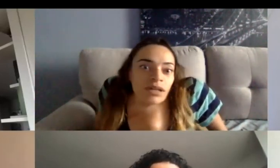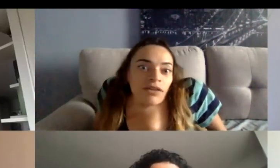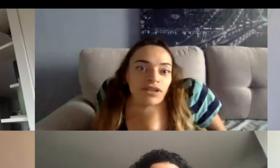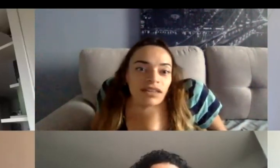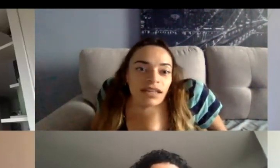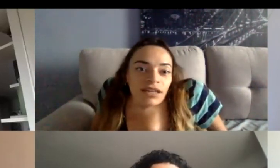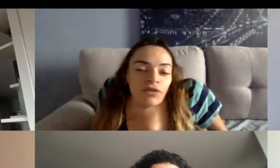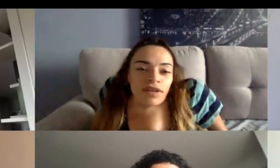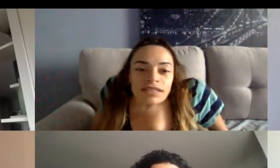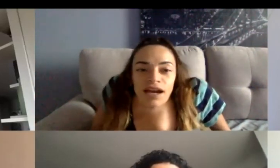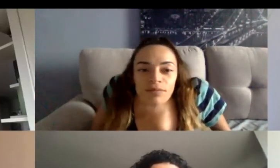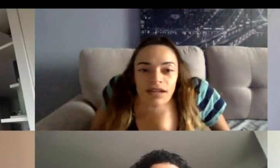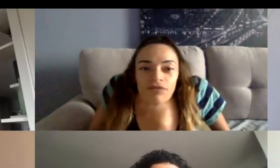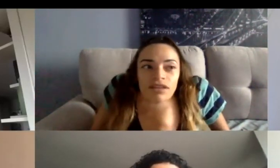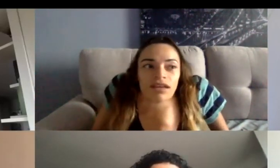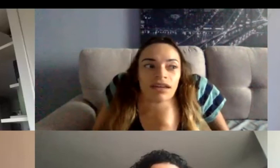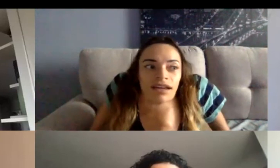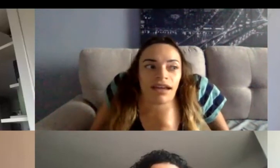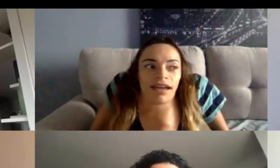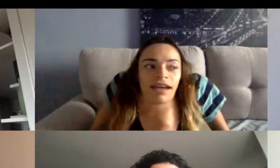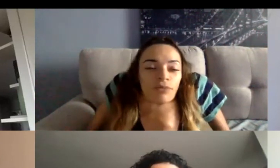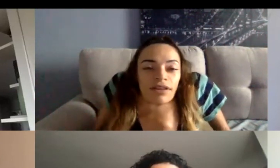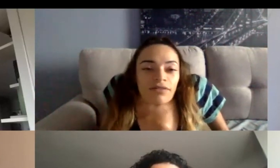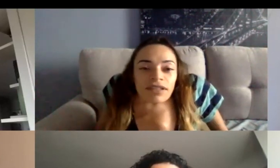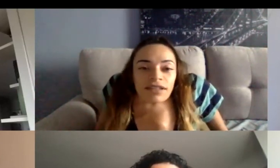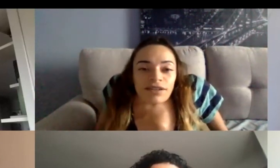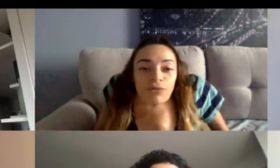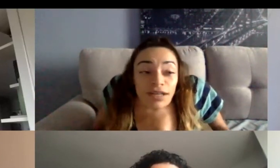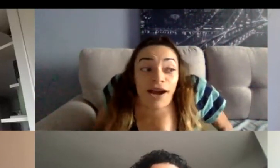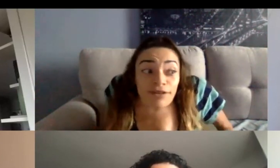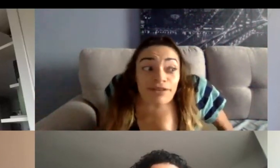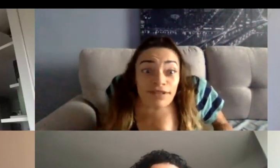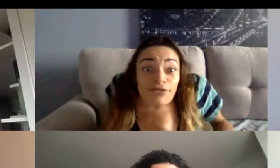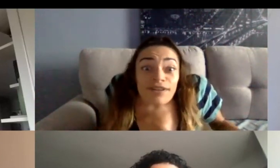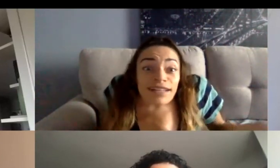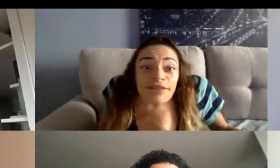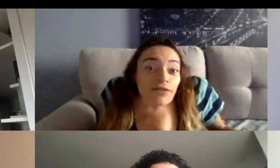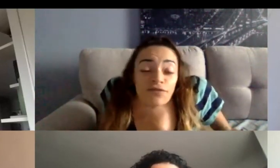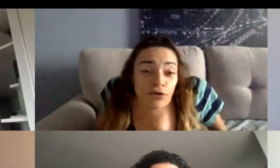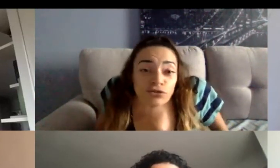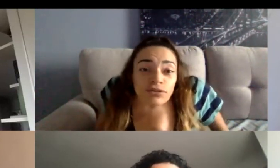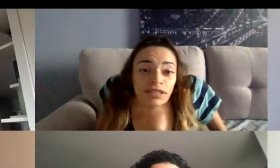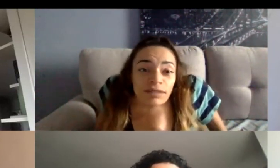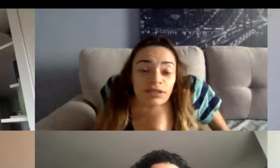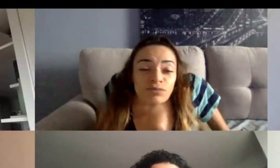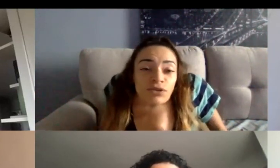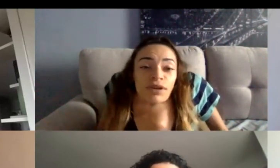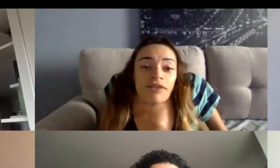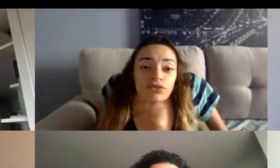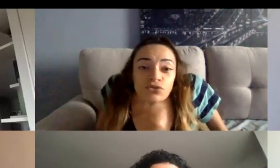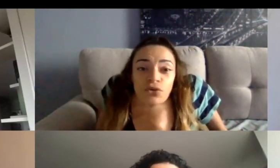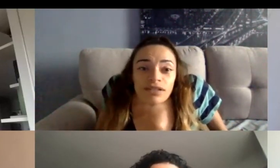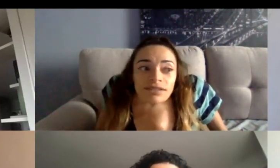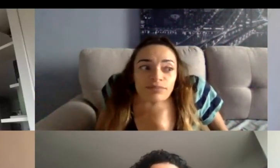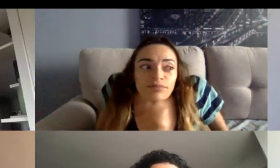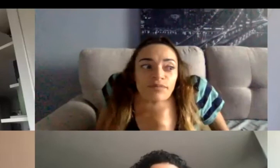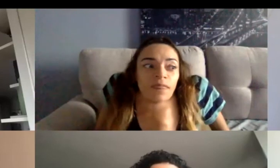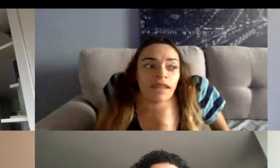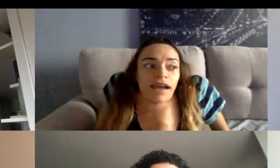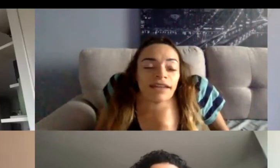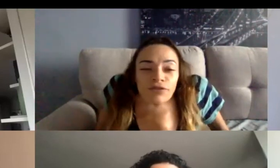is Zooming everything or FaceTiming everything. We're now literally living virtually because we don't have the